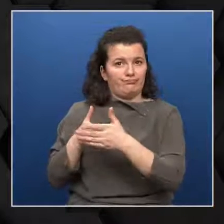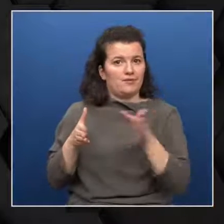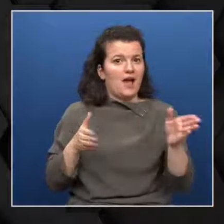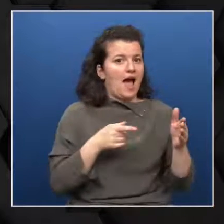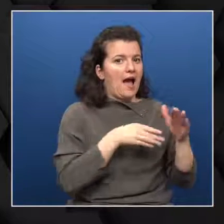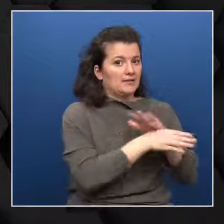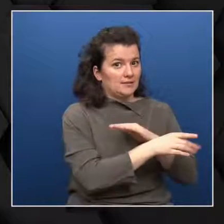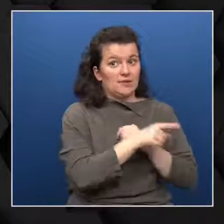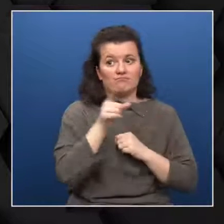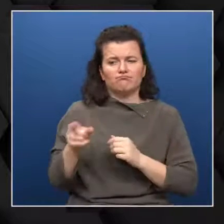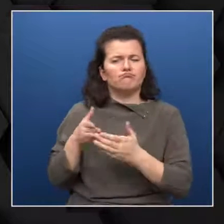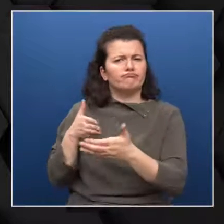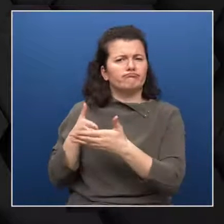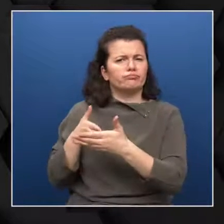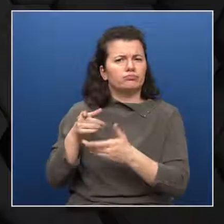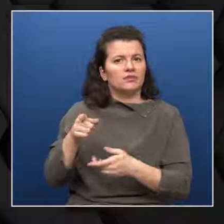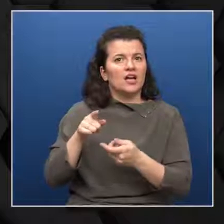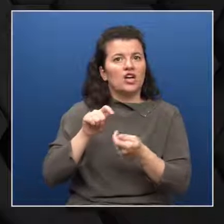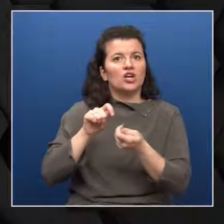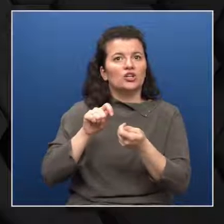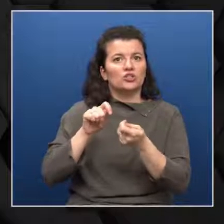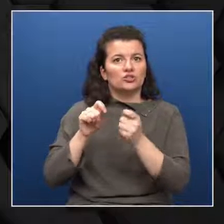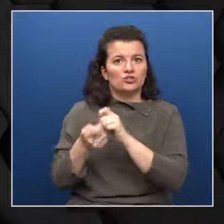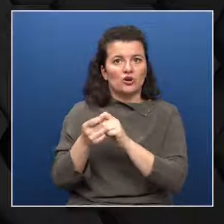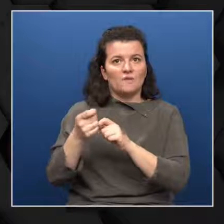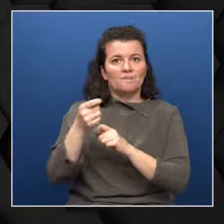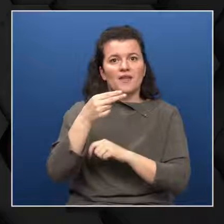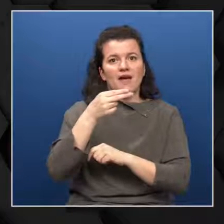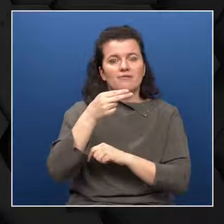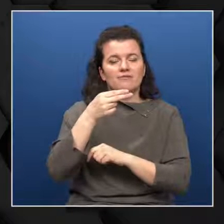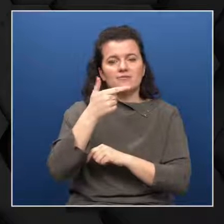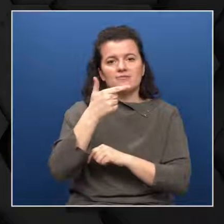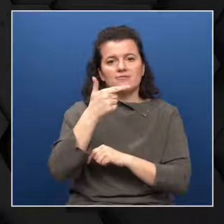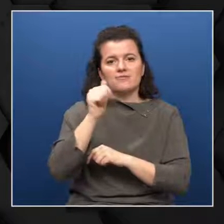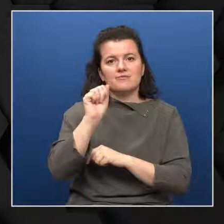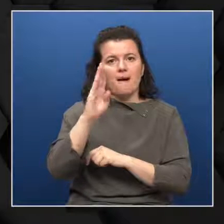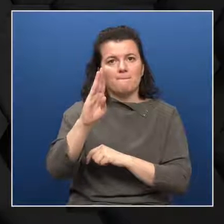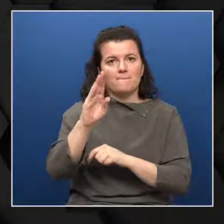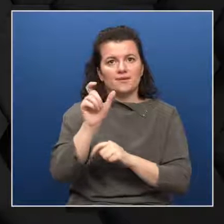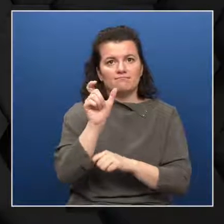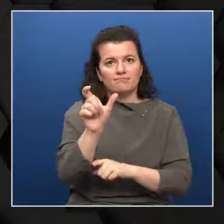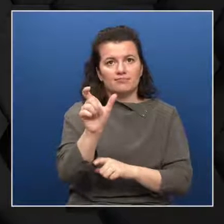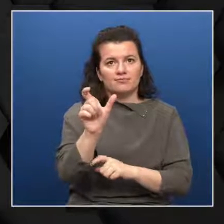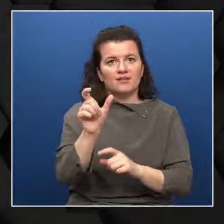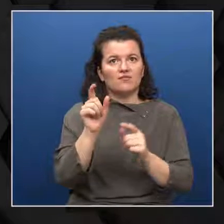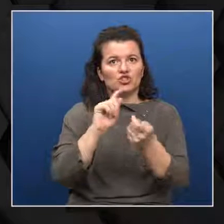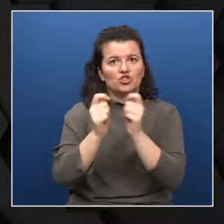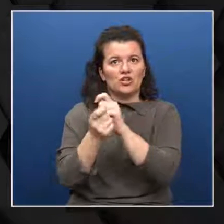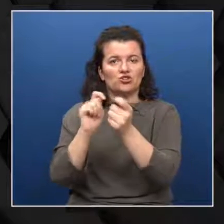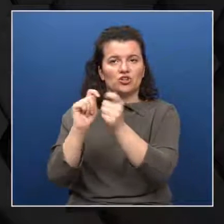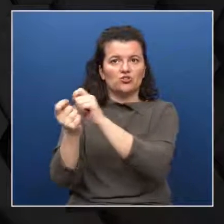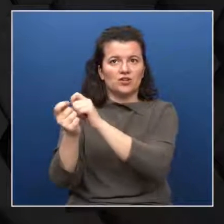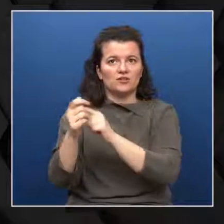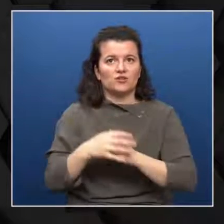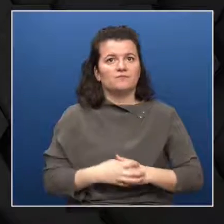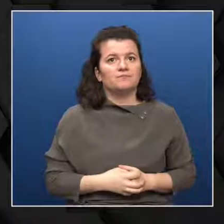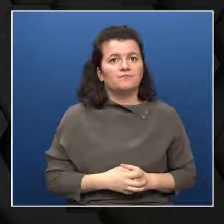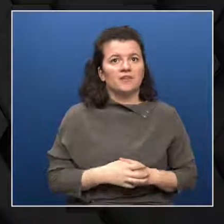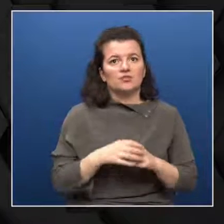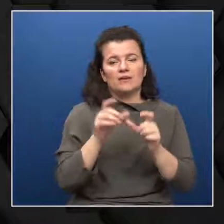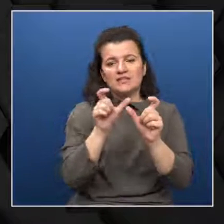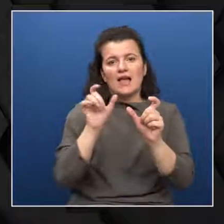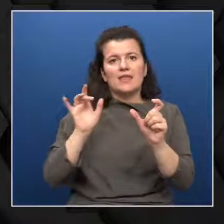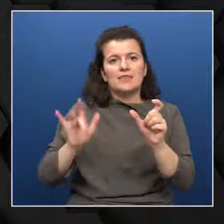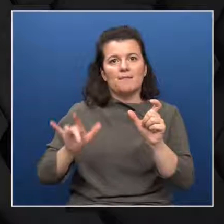and changed the tab index of the page here. So if I go to accessible, and let me just make sure the tab stop is on here, you can see